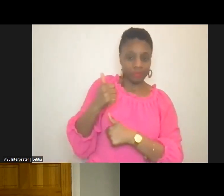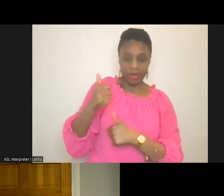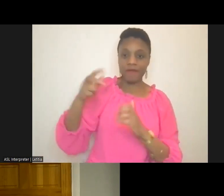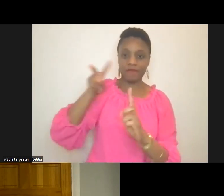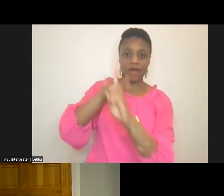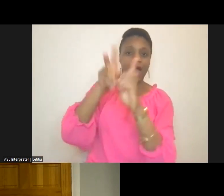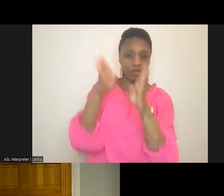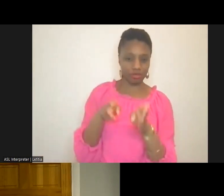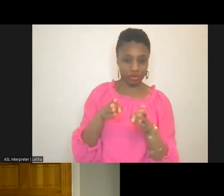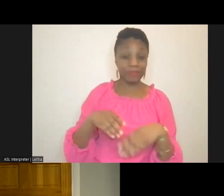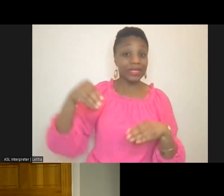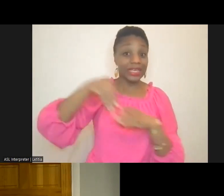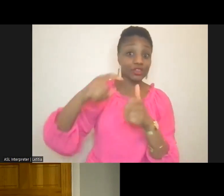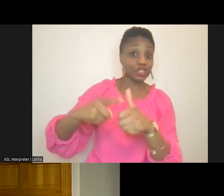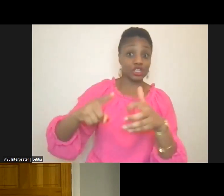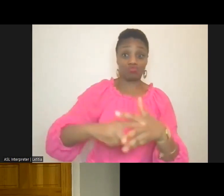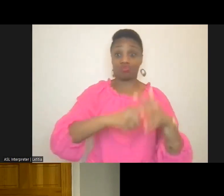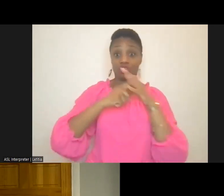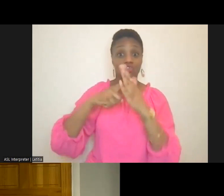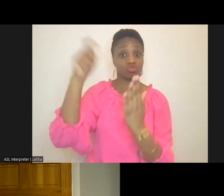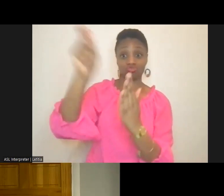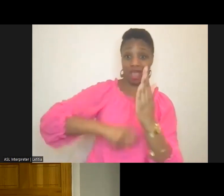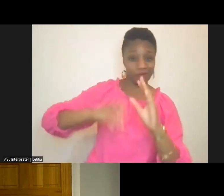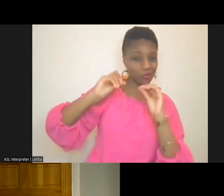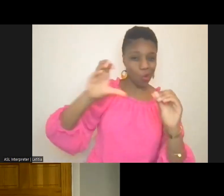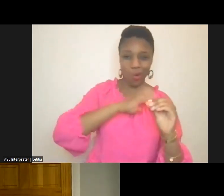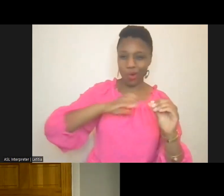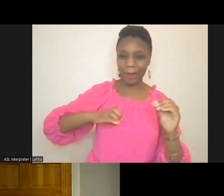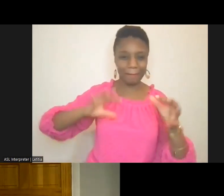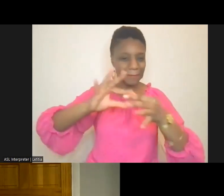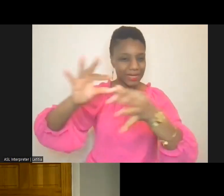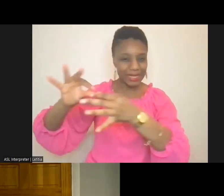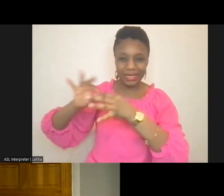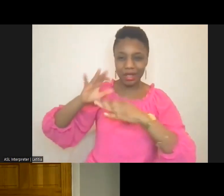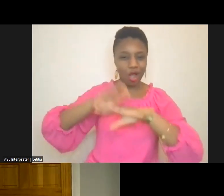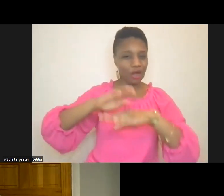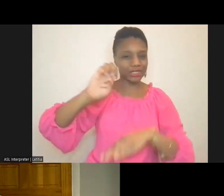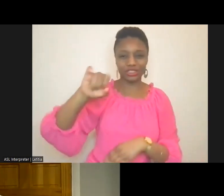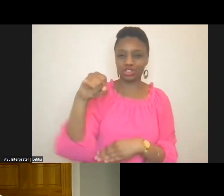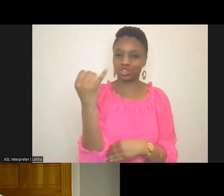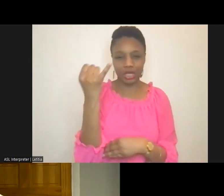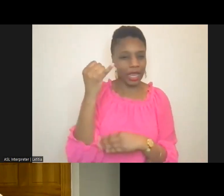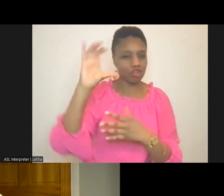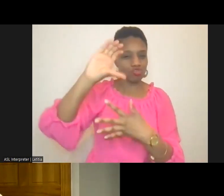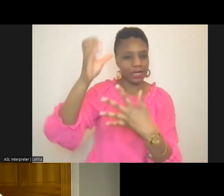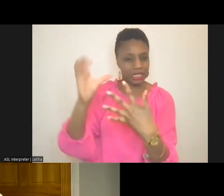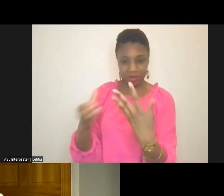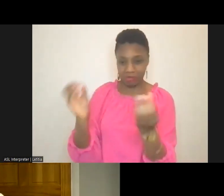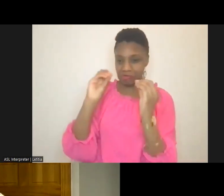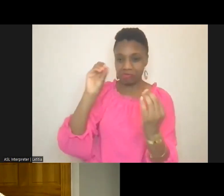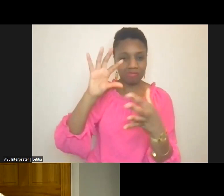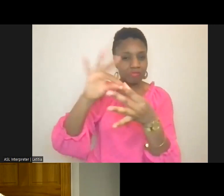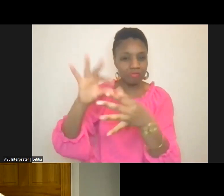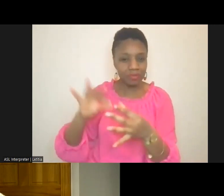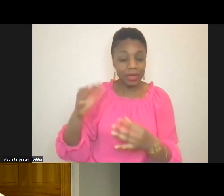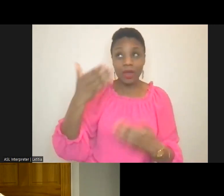the original draft, I didn't even have the committee having any comments on the environmental justice criteria because it took so